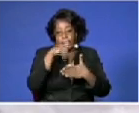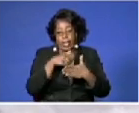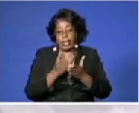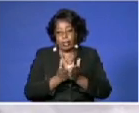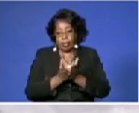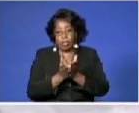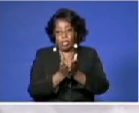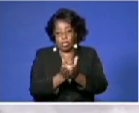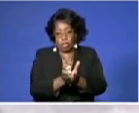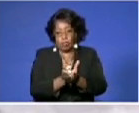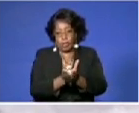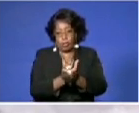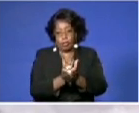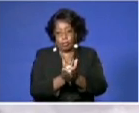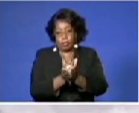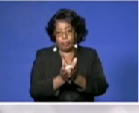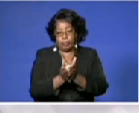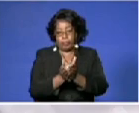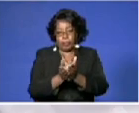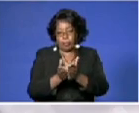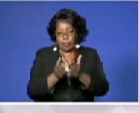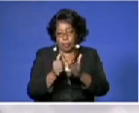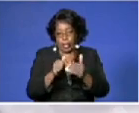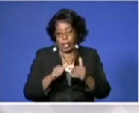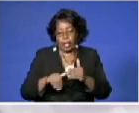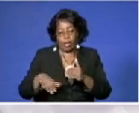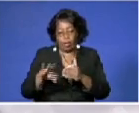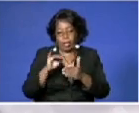shipping establishments that tells you if the vaccine has met all of the cold chain requirements